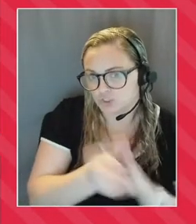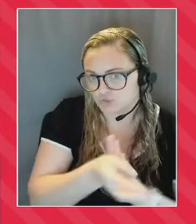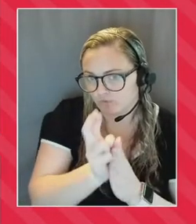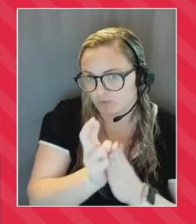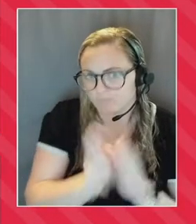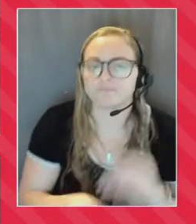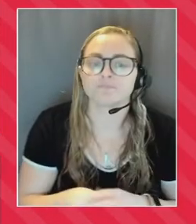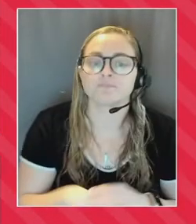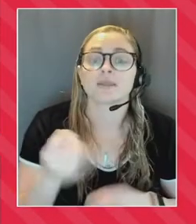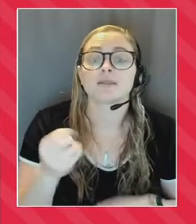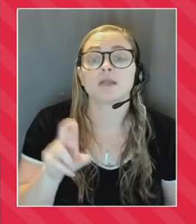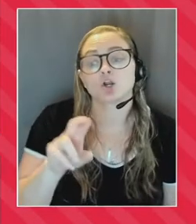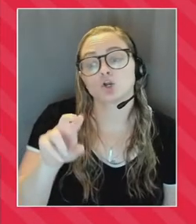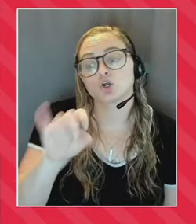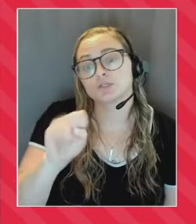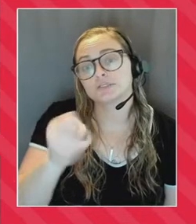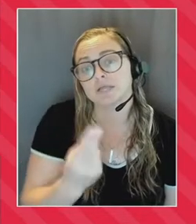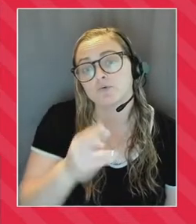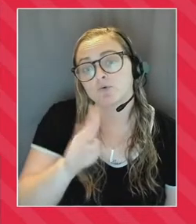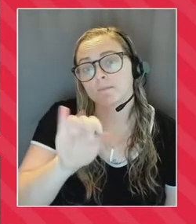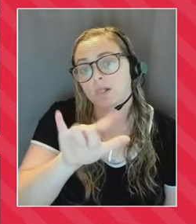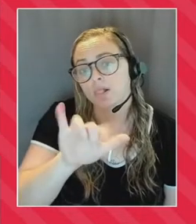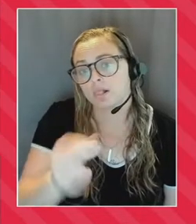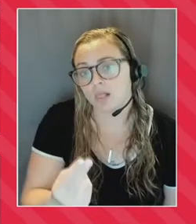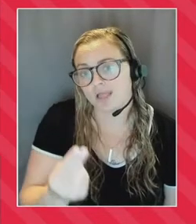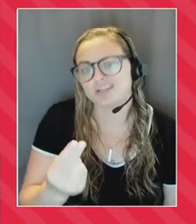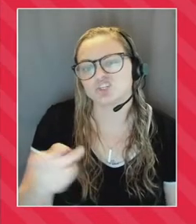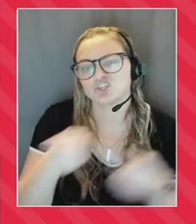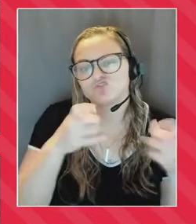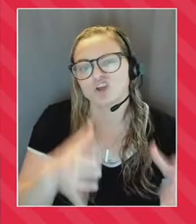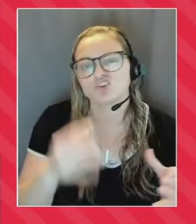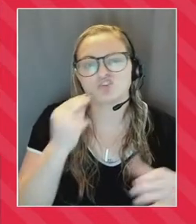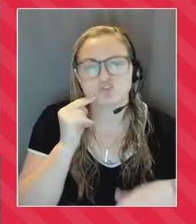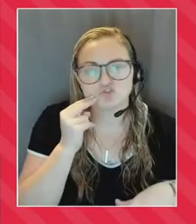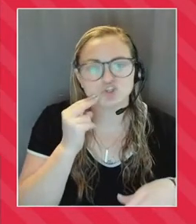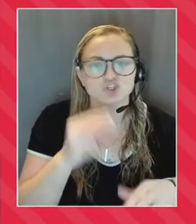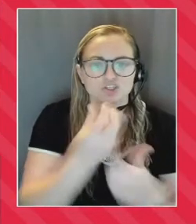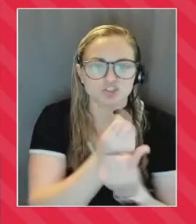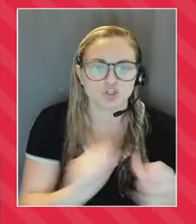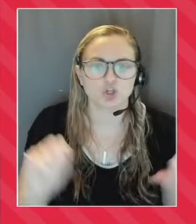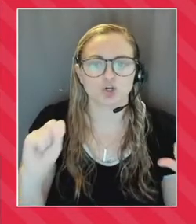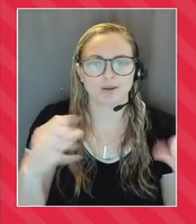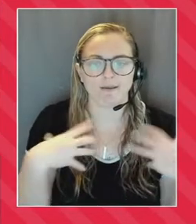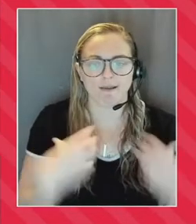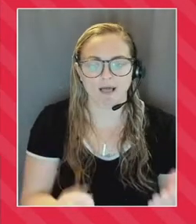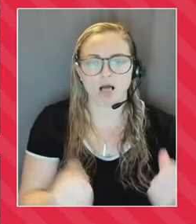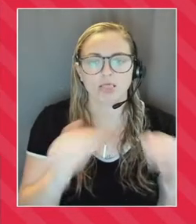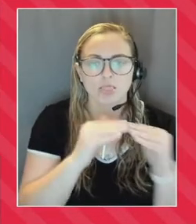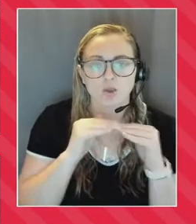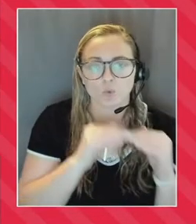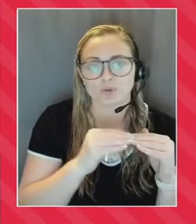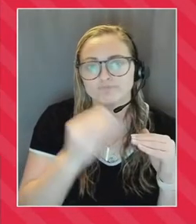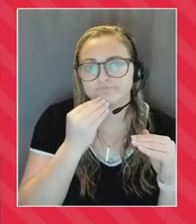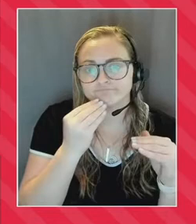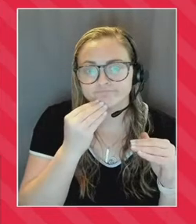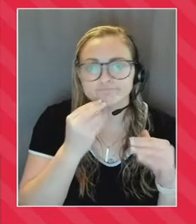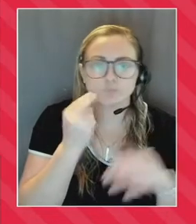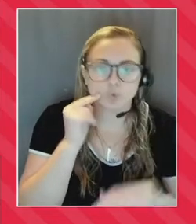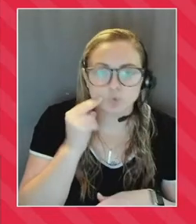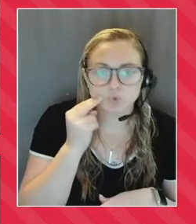Dr. Sarah Bleich is the Director of Nutrition Security and Health Equity in the Food and Nutrition Service at the